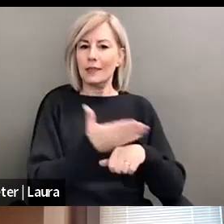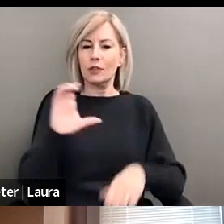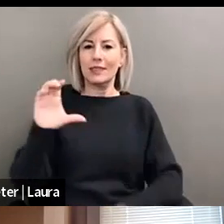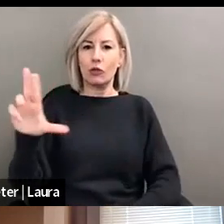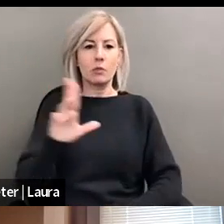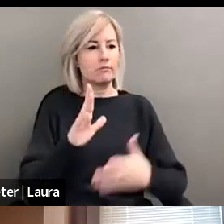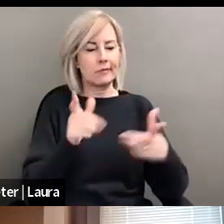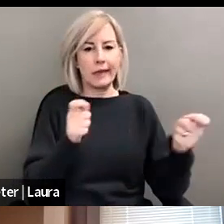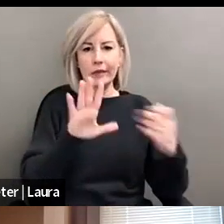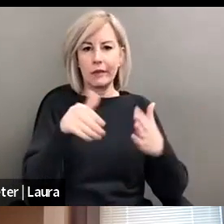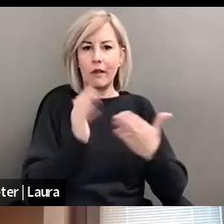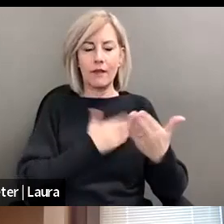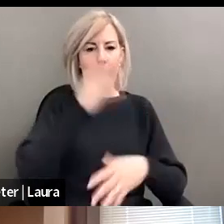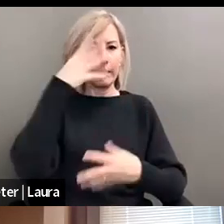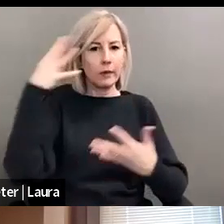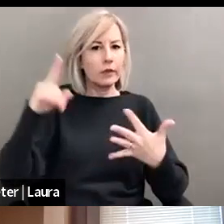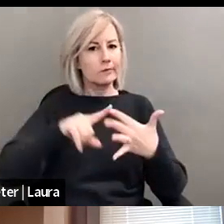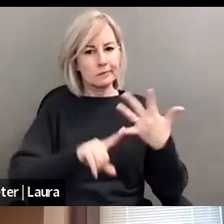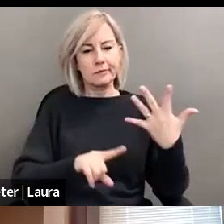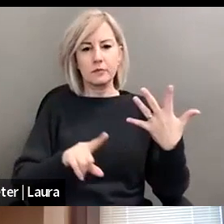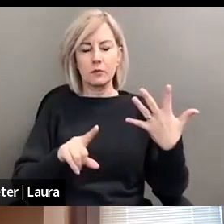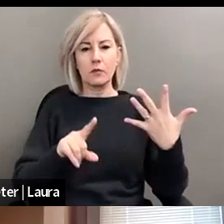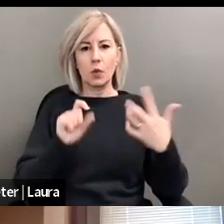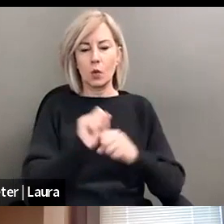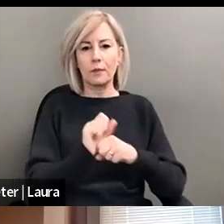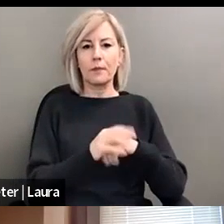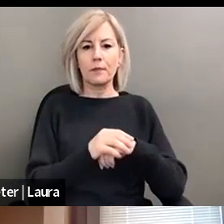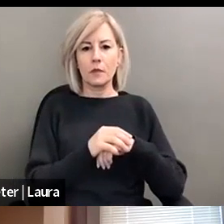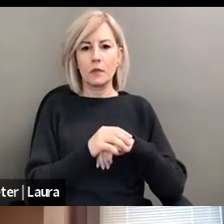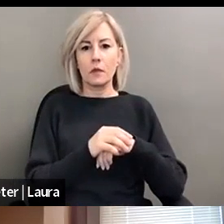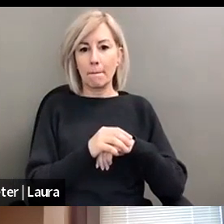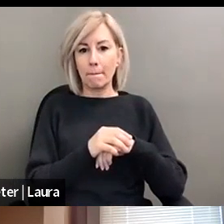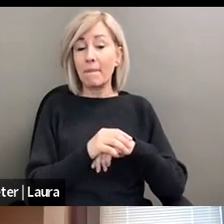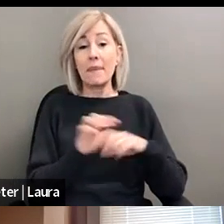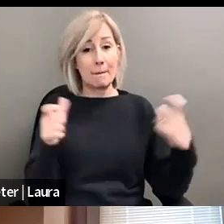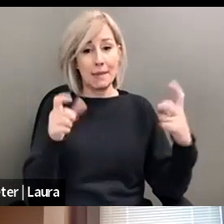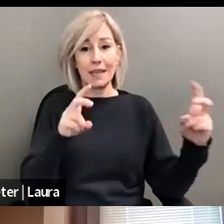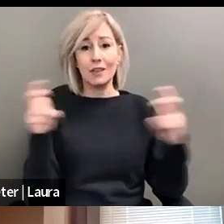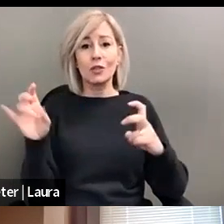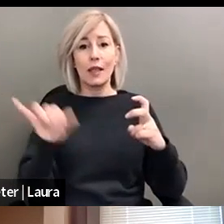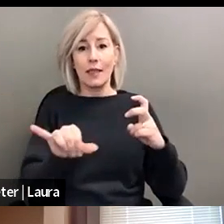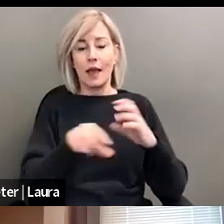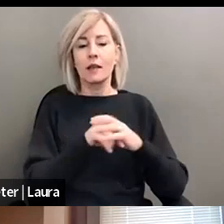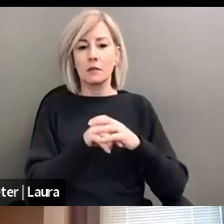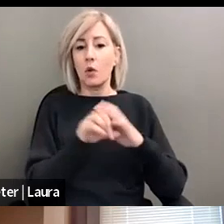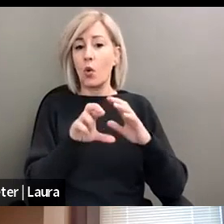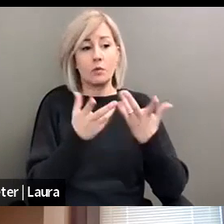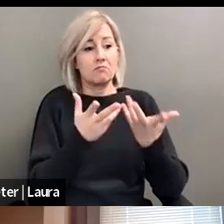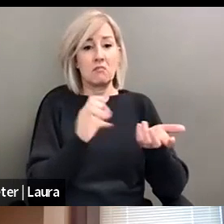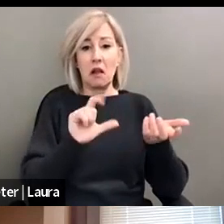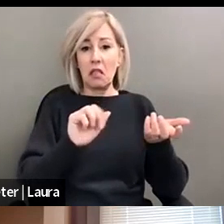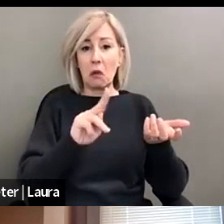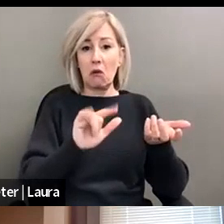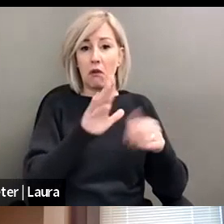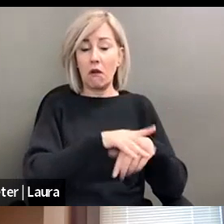all of our immigration related casework. So, big issues like that, or, just a clerical issue on your